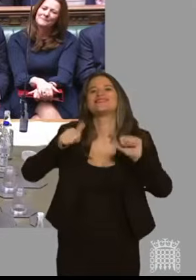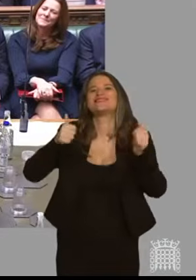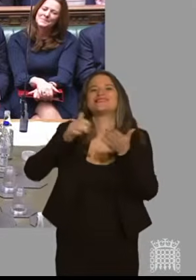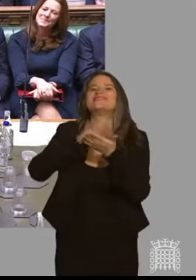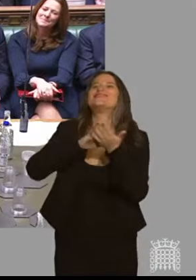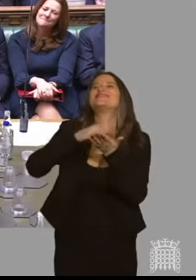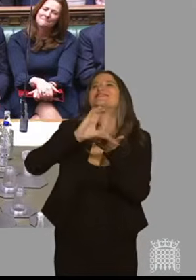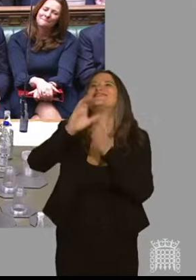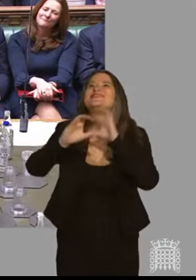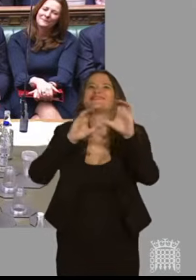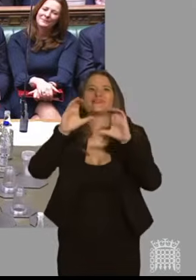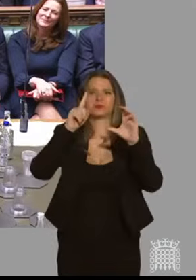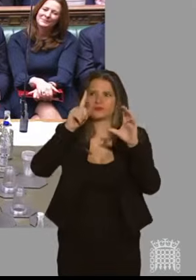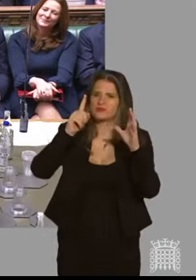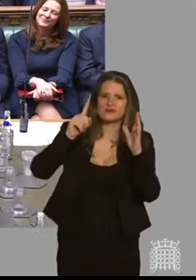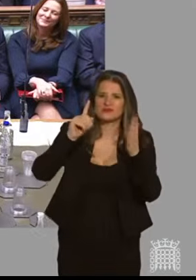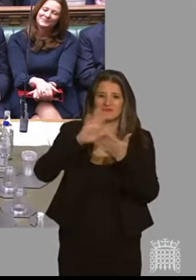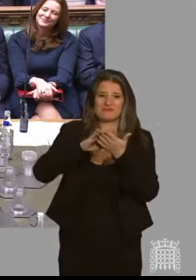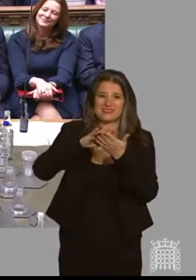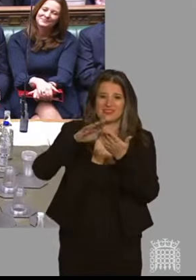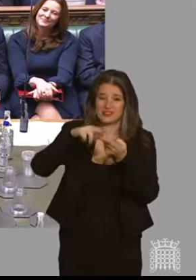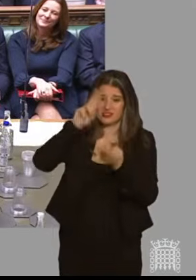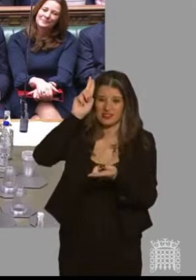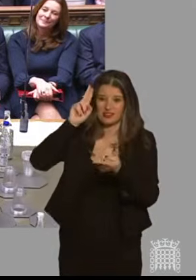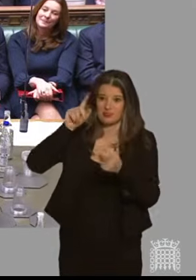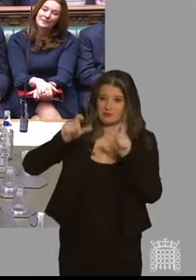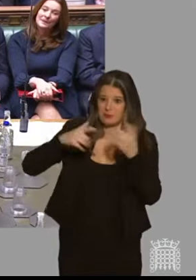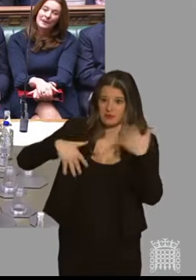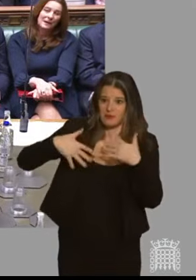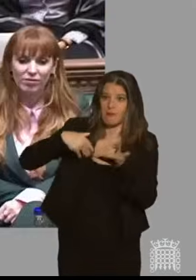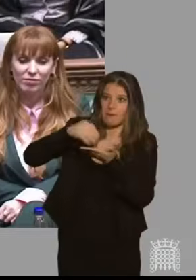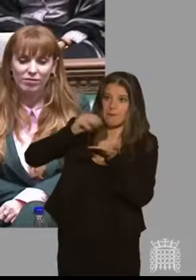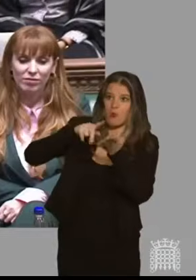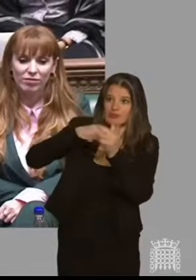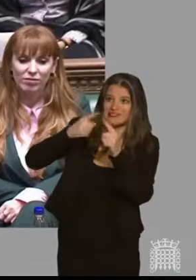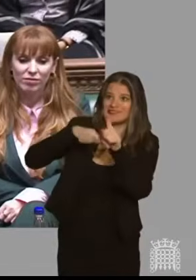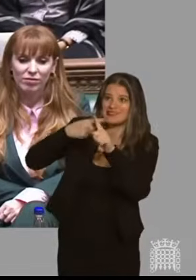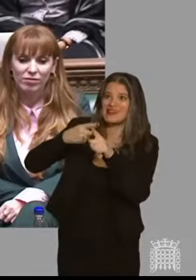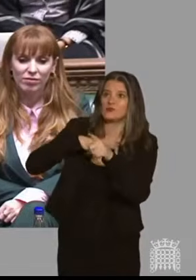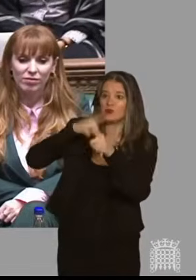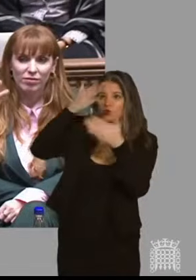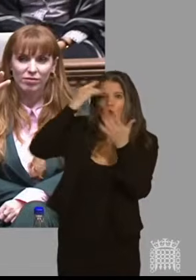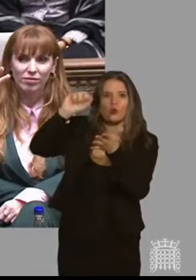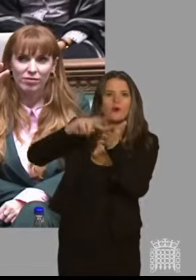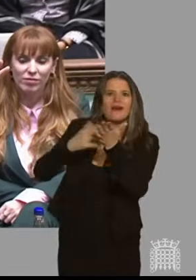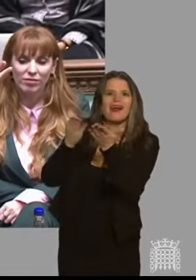trick people into believing that, but simply shaking the Tory magic money tree will bring it into existence.